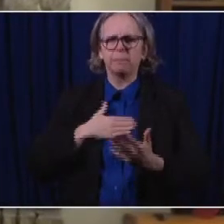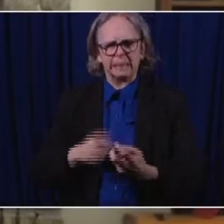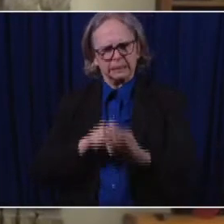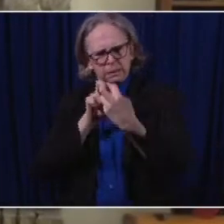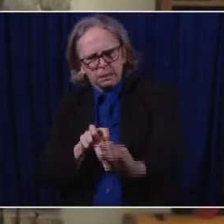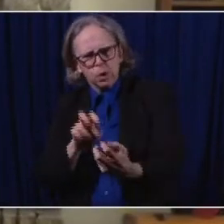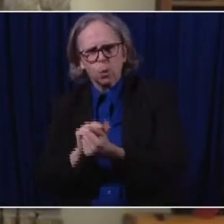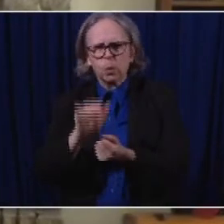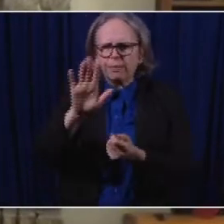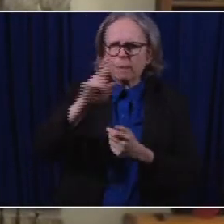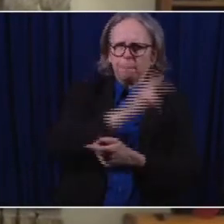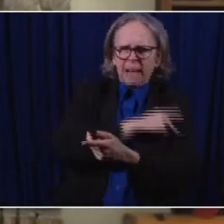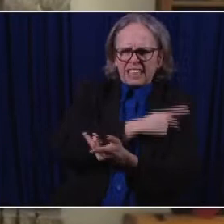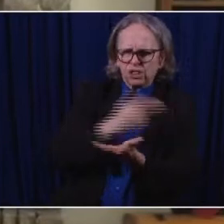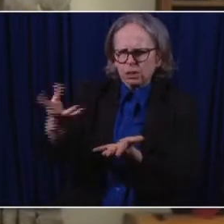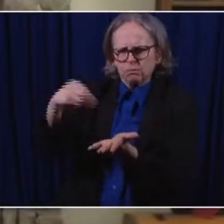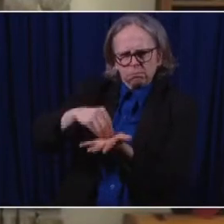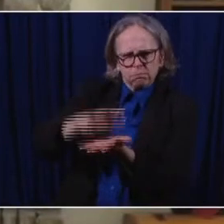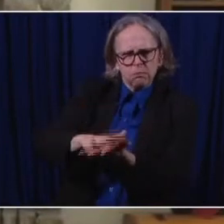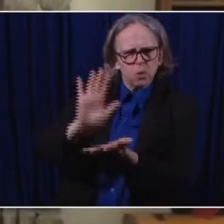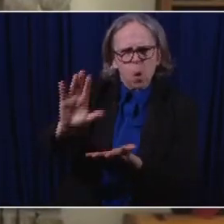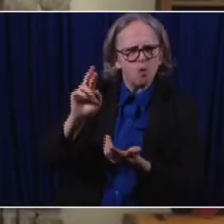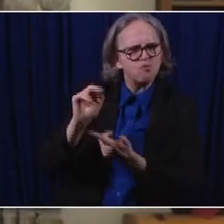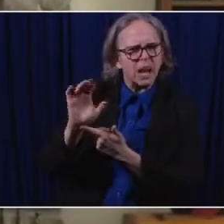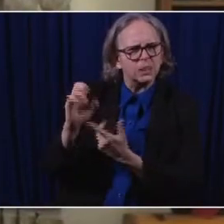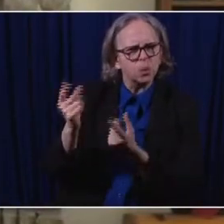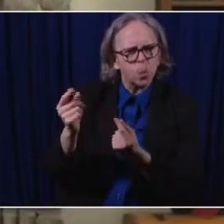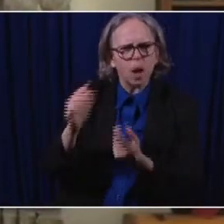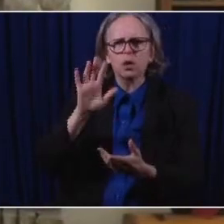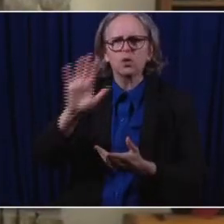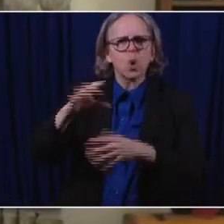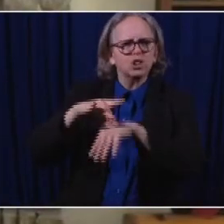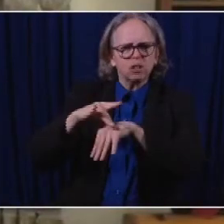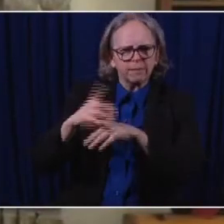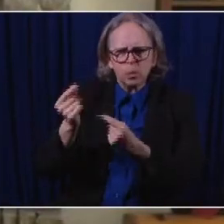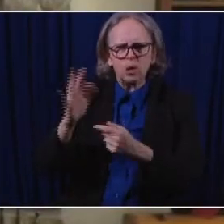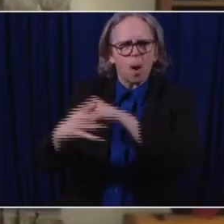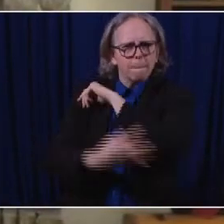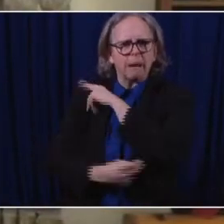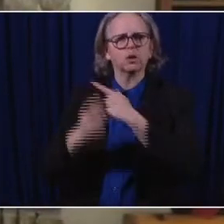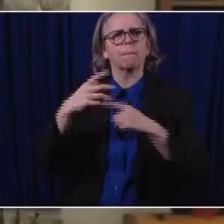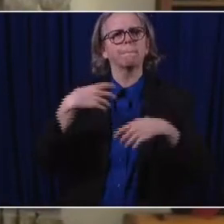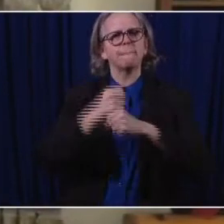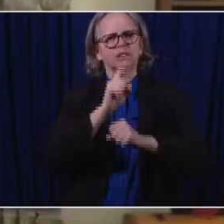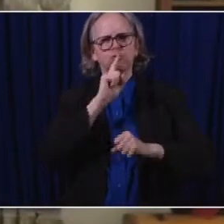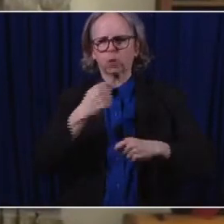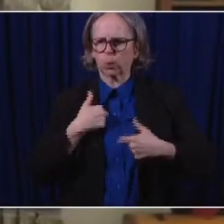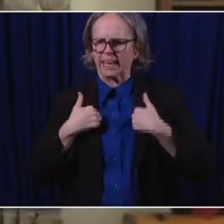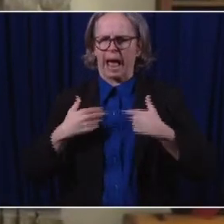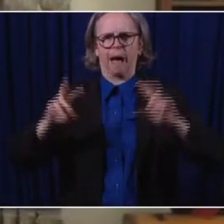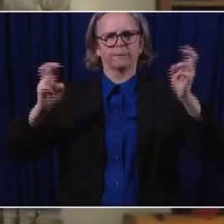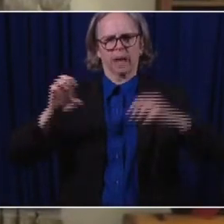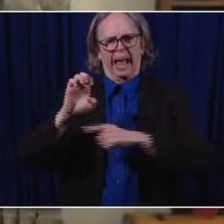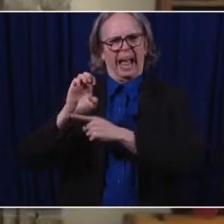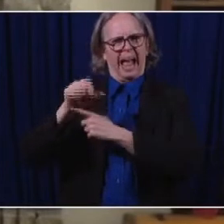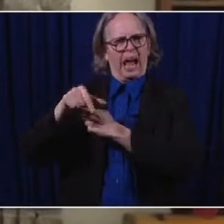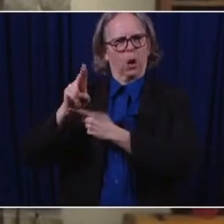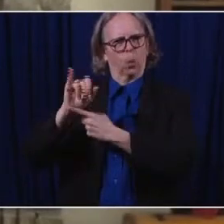fairness as this vaccine goes out. So we'll continue to do that. We just ask, the